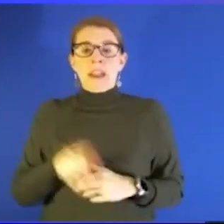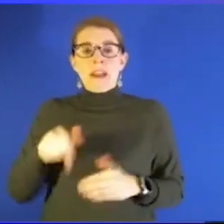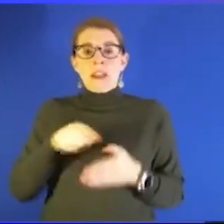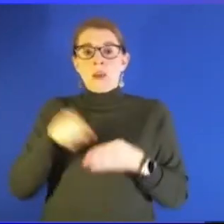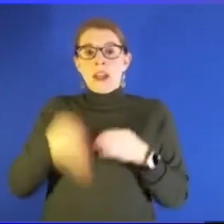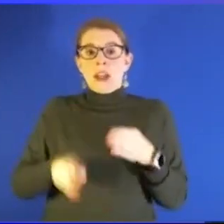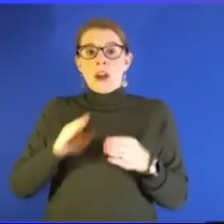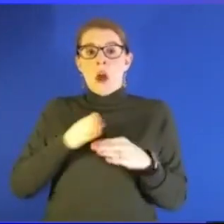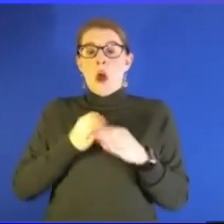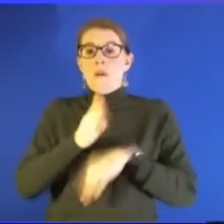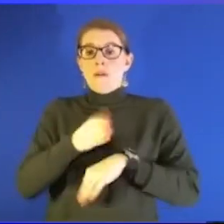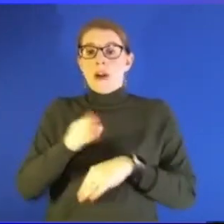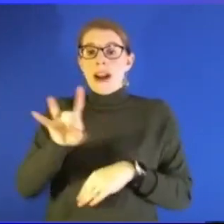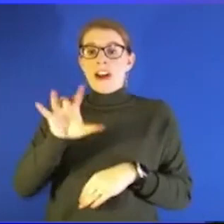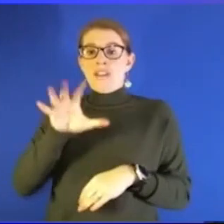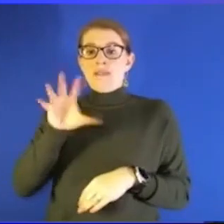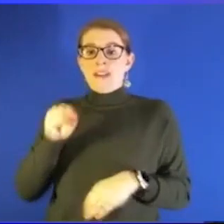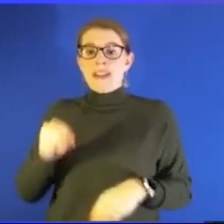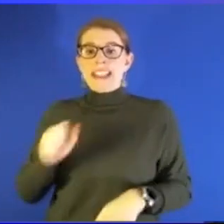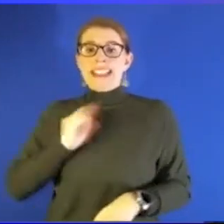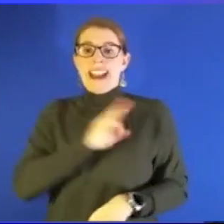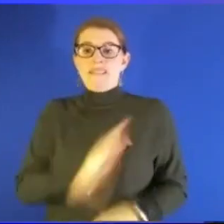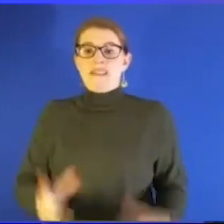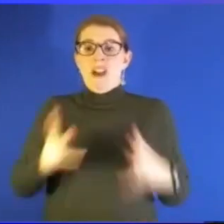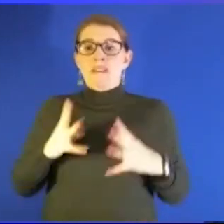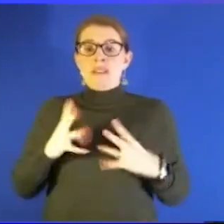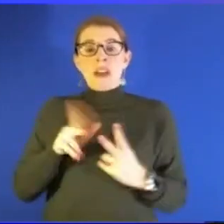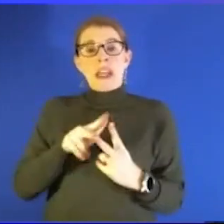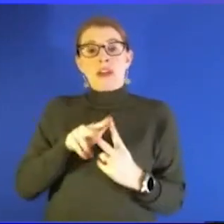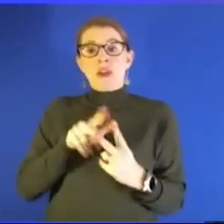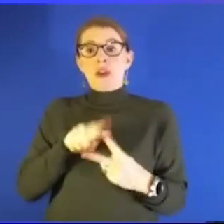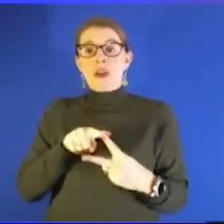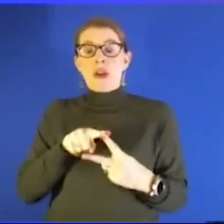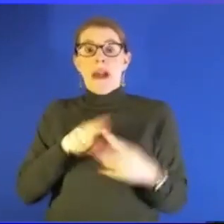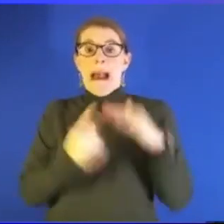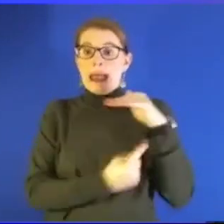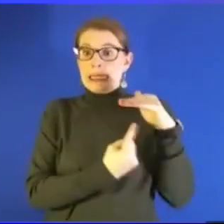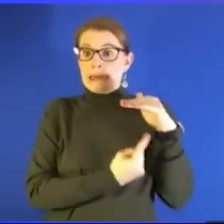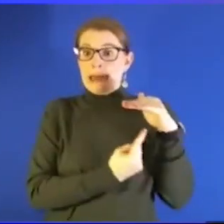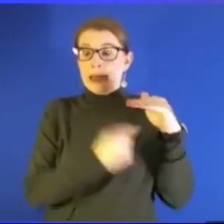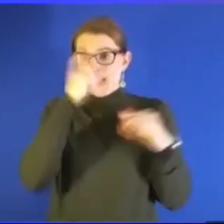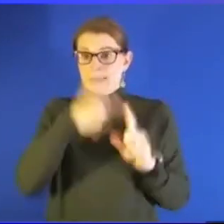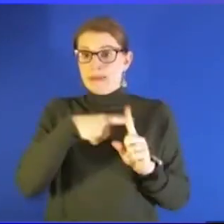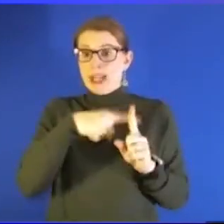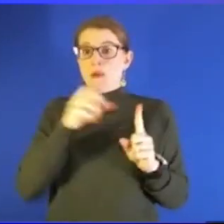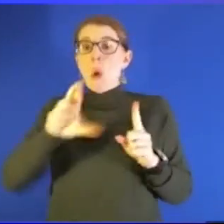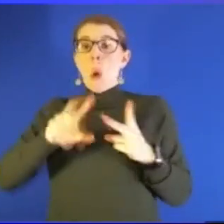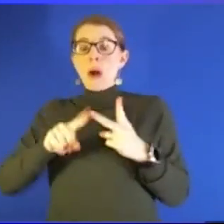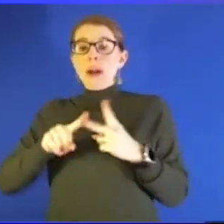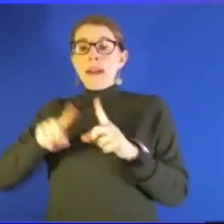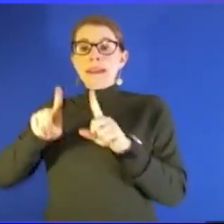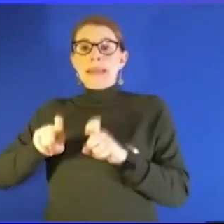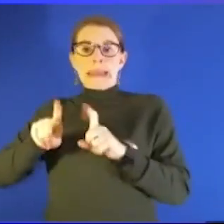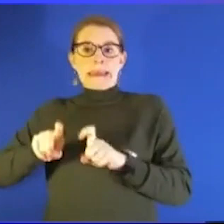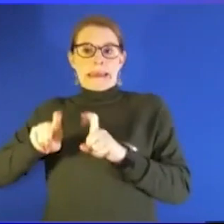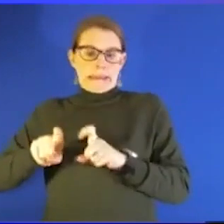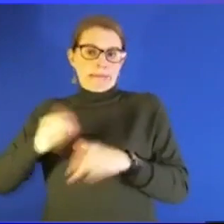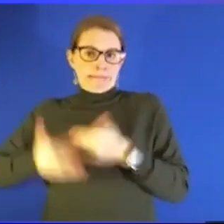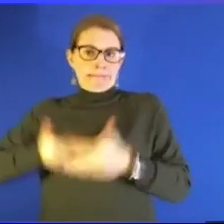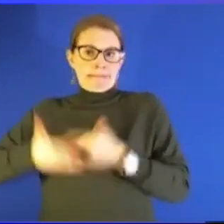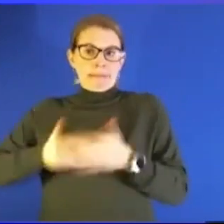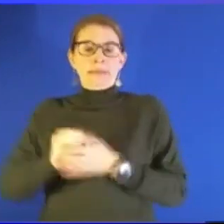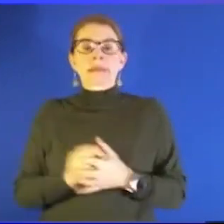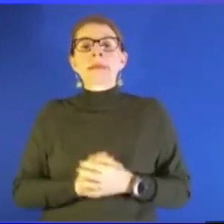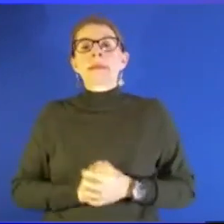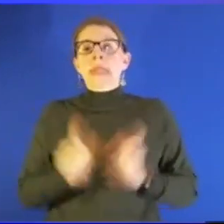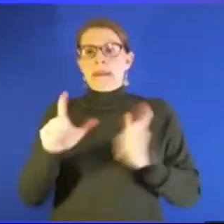850 staff out, either isolating because they're positive or they were testing. So it's obviously a big number. We've got